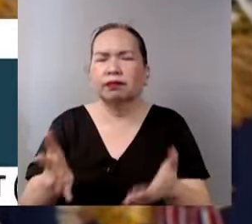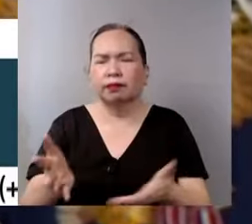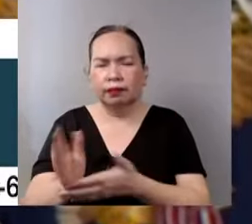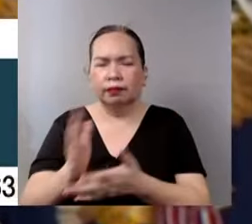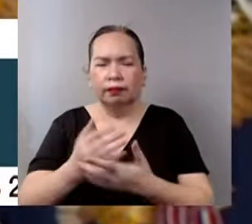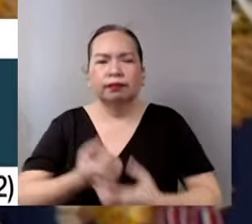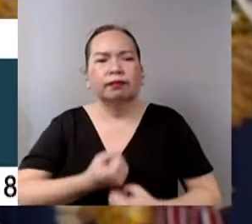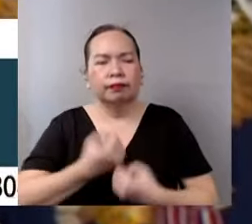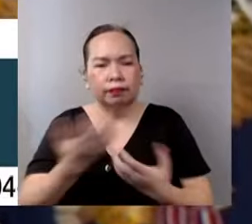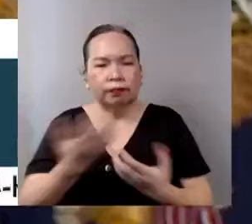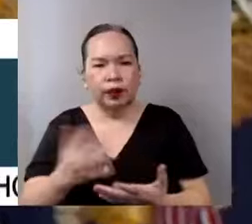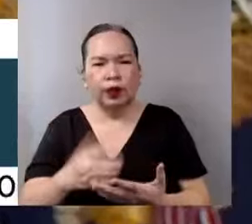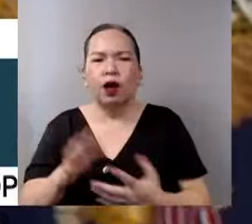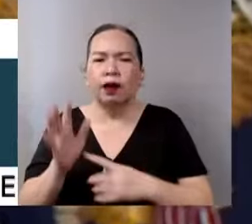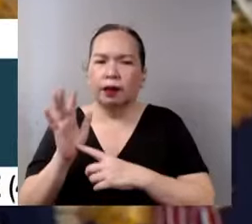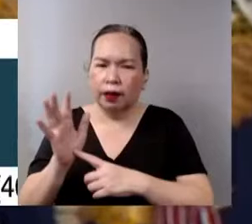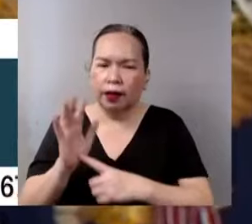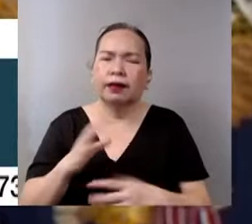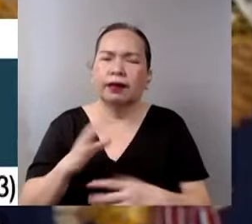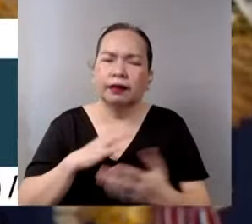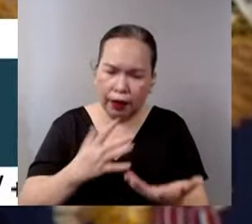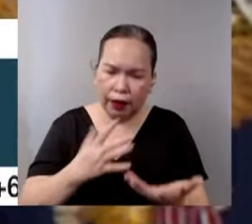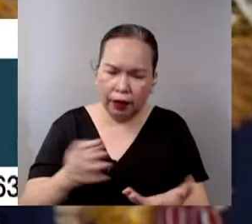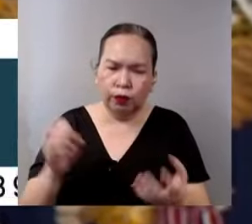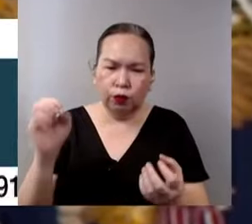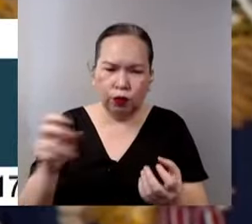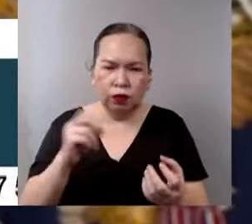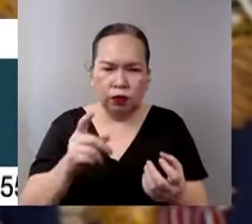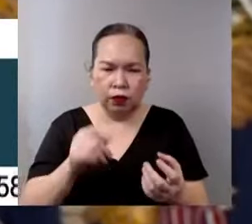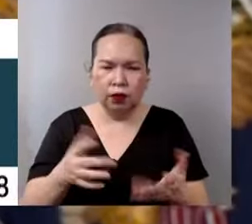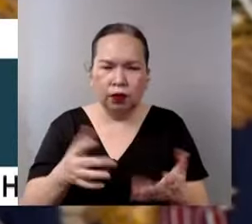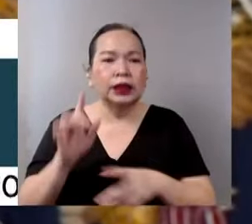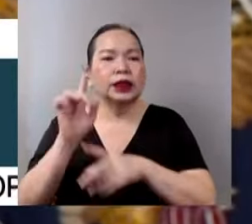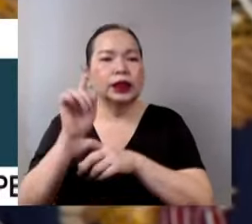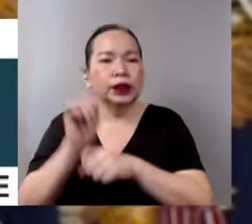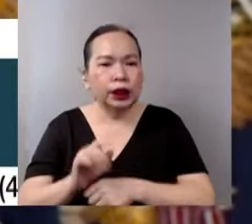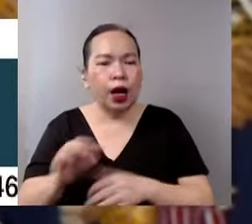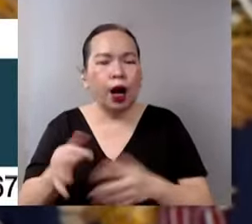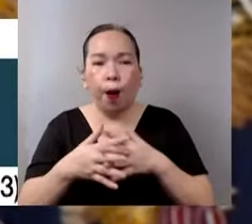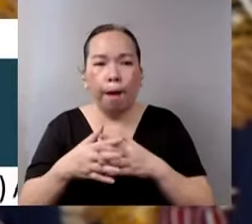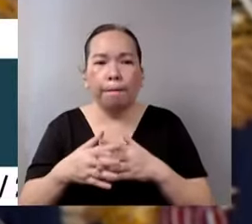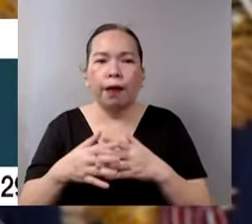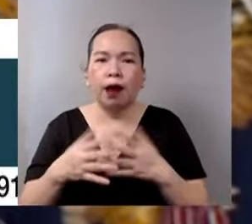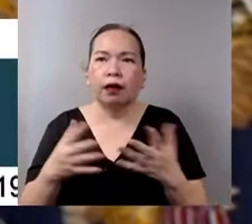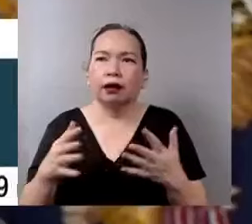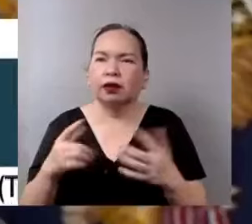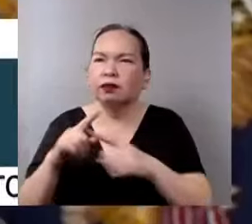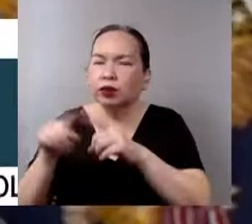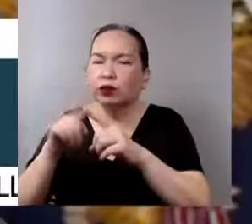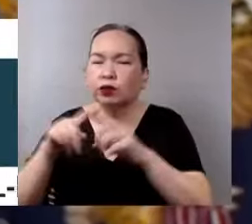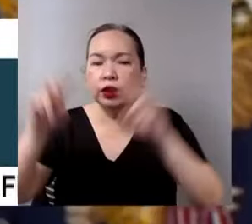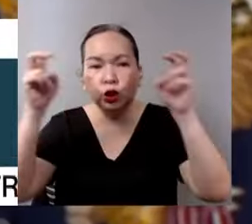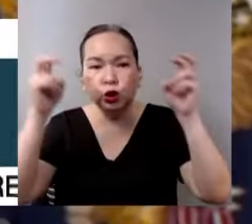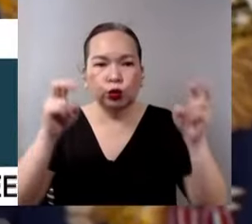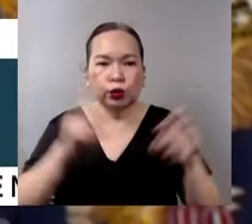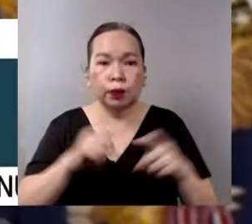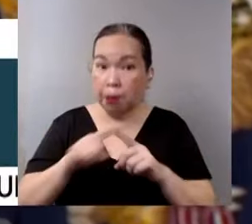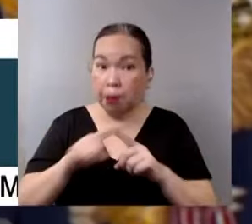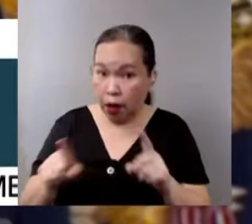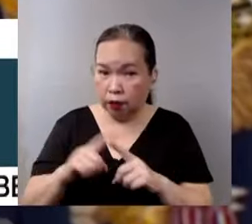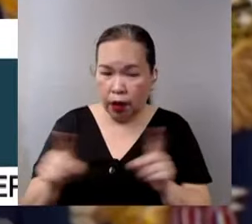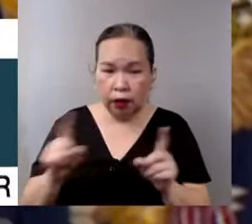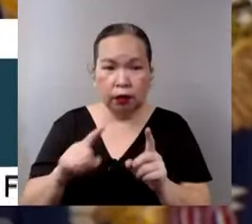peaceful protest is in the best tradition of how Americans respond to consequential issues. But, neither